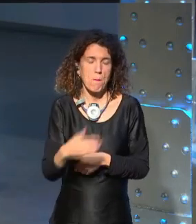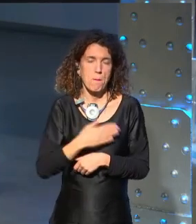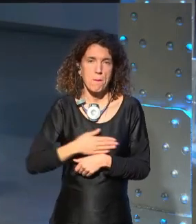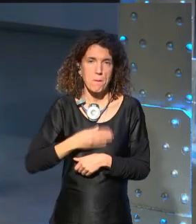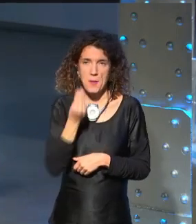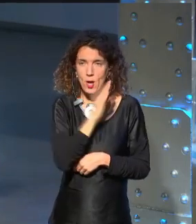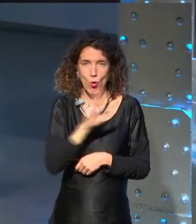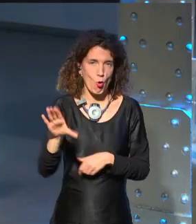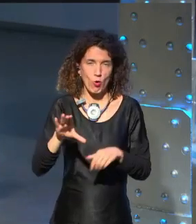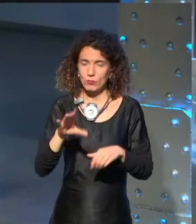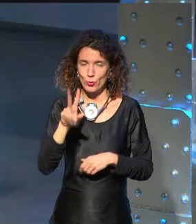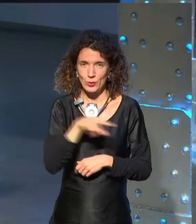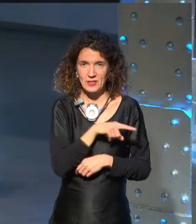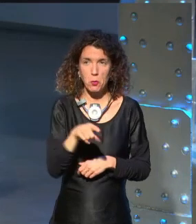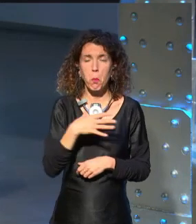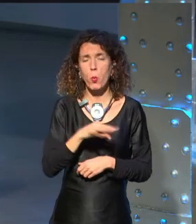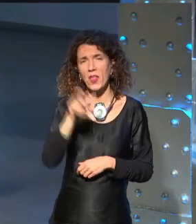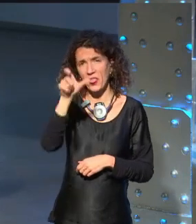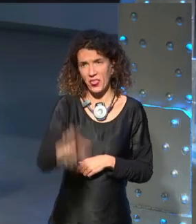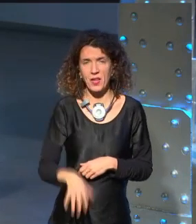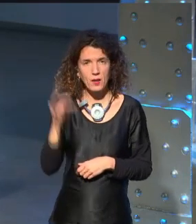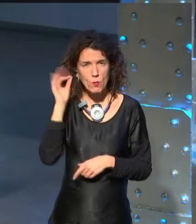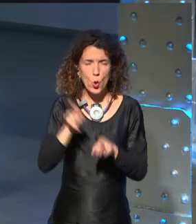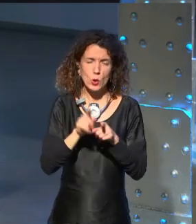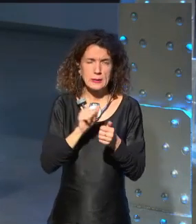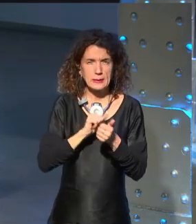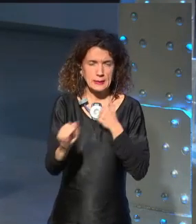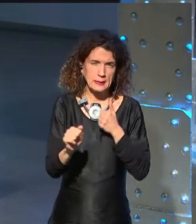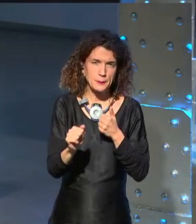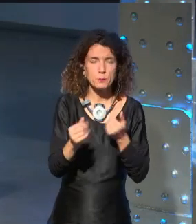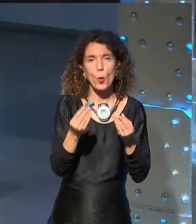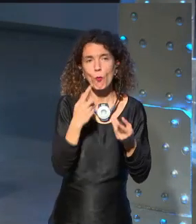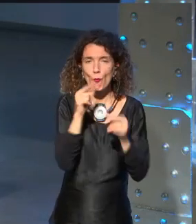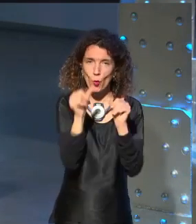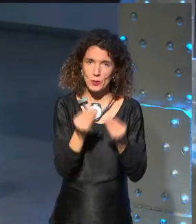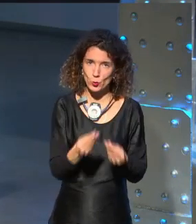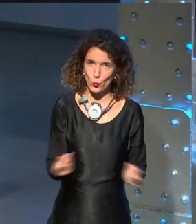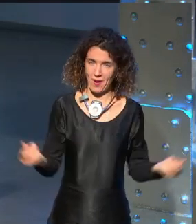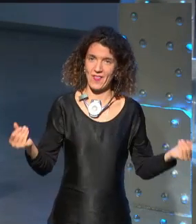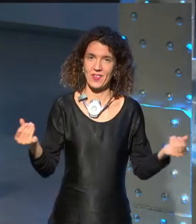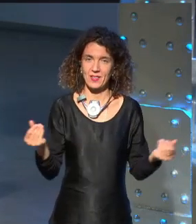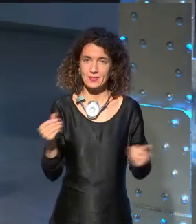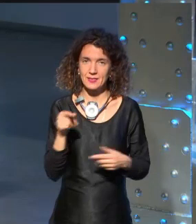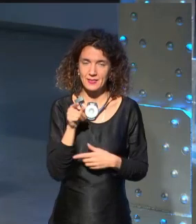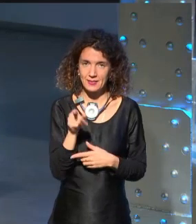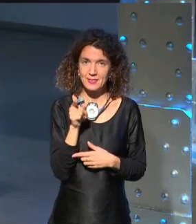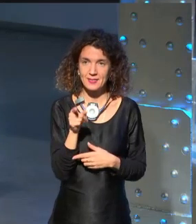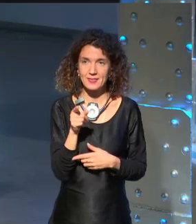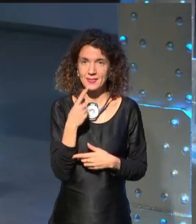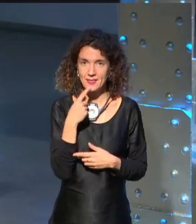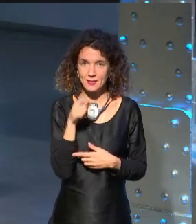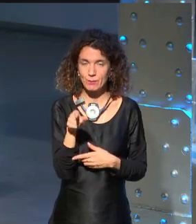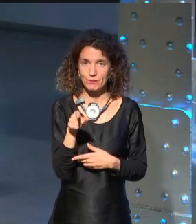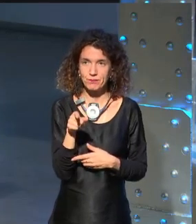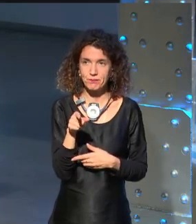can be a bit bitchy and so forth. See. And then this horrible thing happens, which is our friends